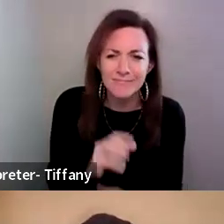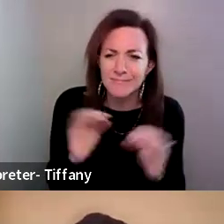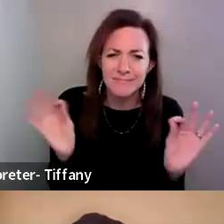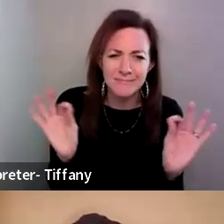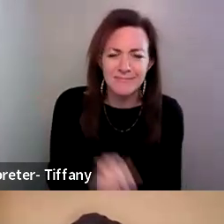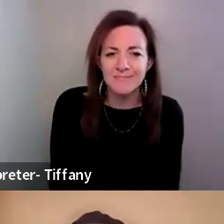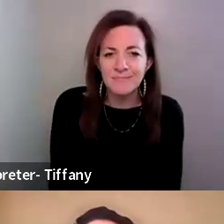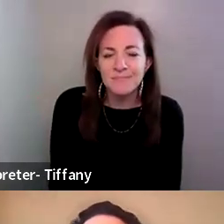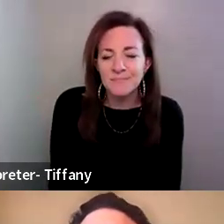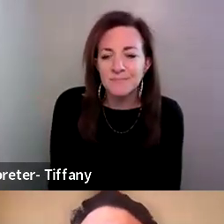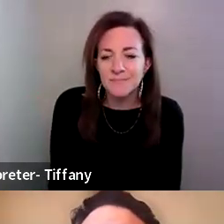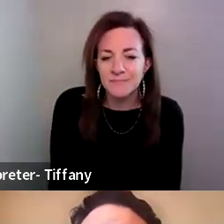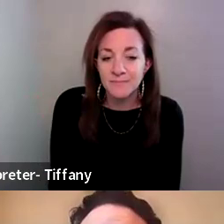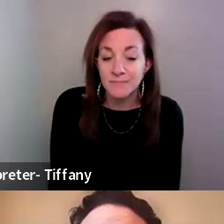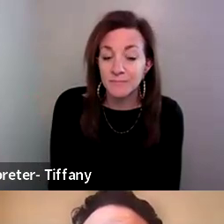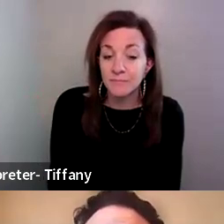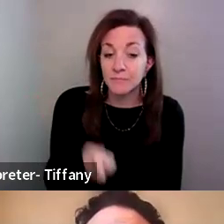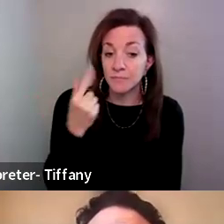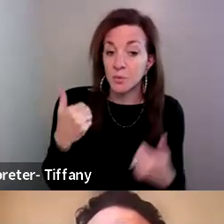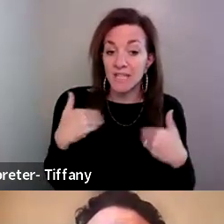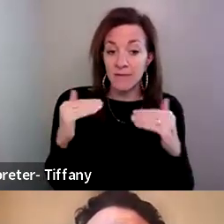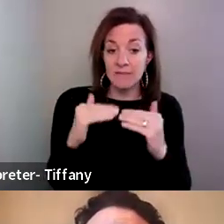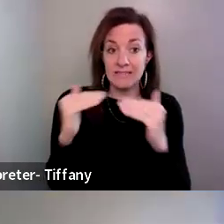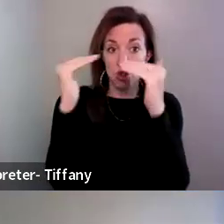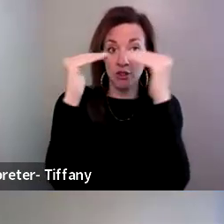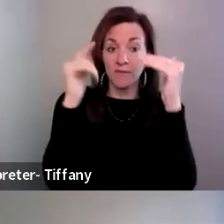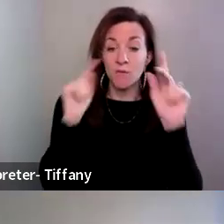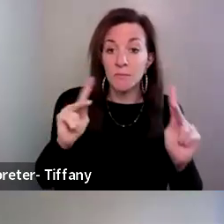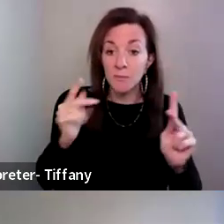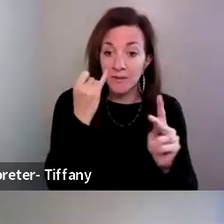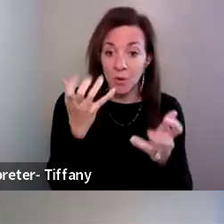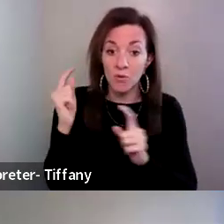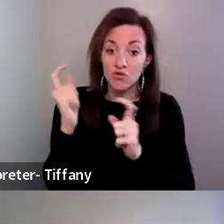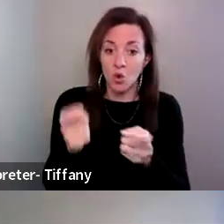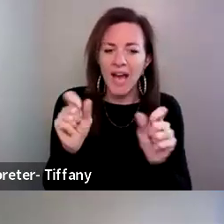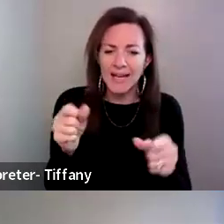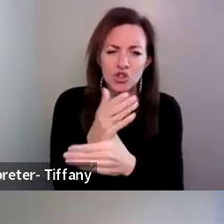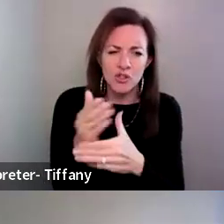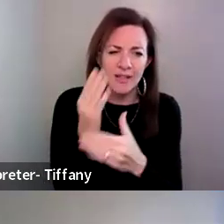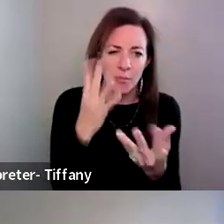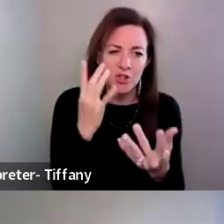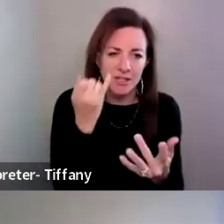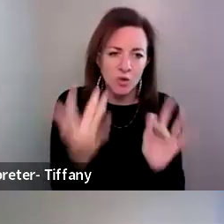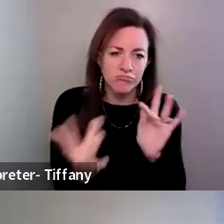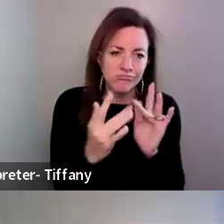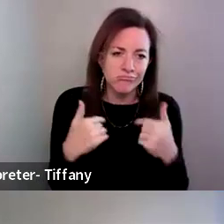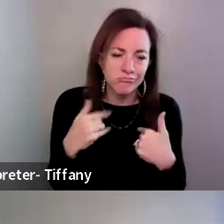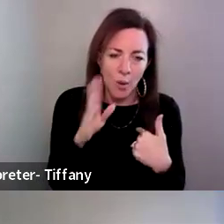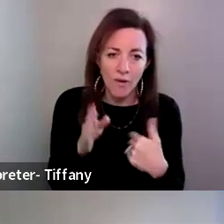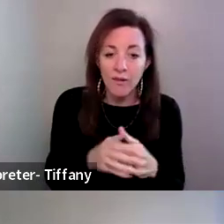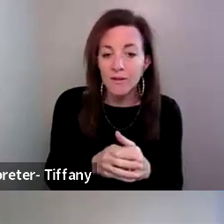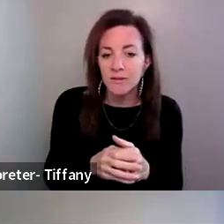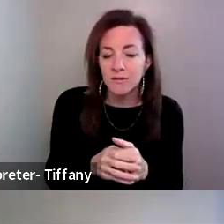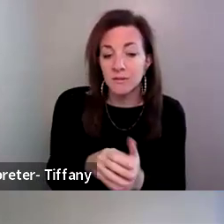problem. I have tiers for people if they want to donate. I can share that information with you if you want to reach out to me.